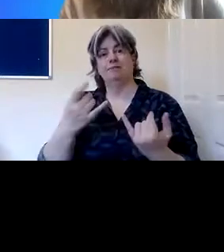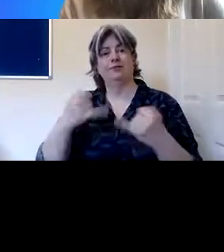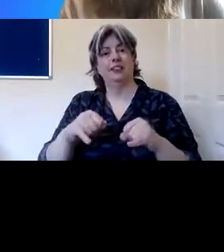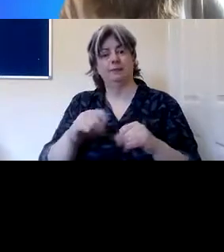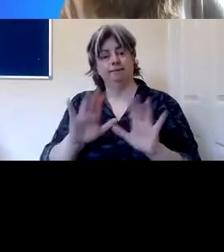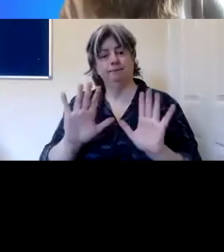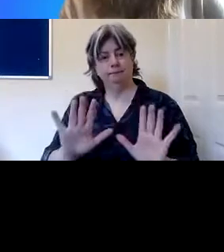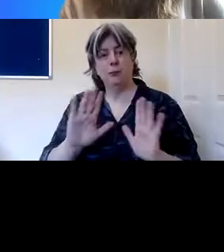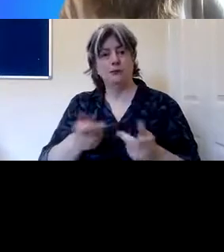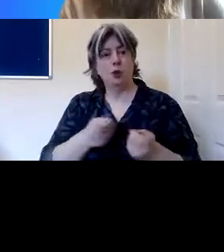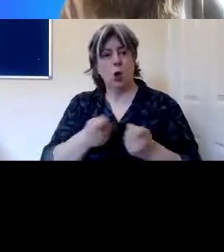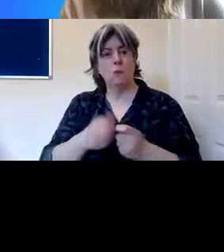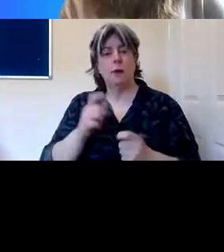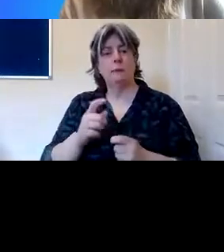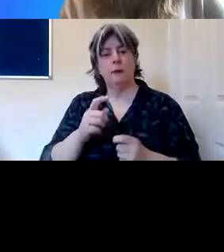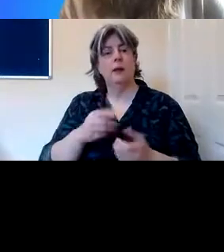next year